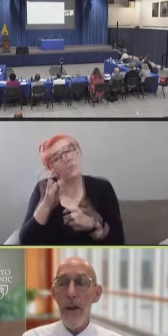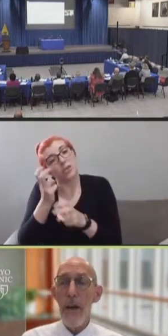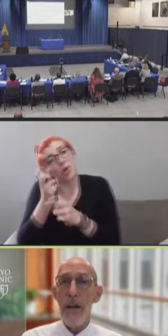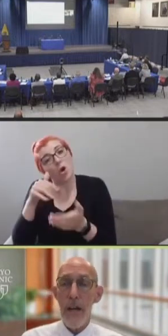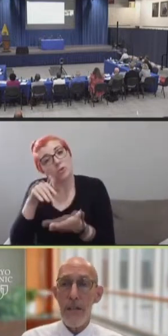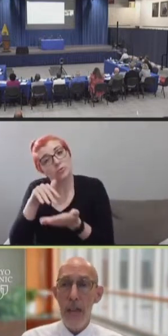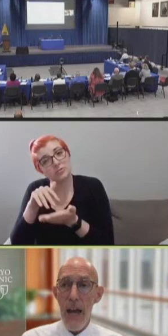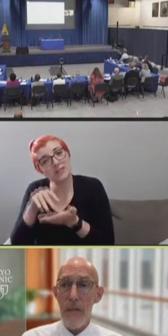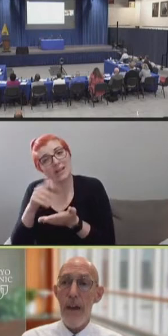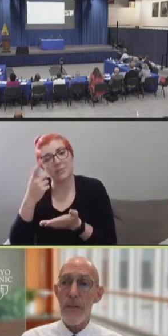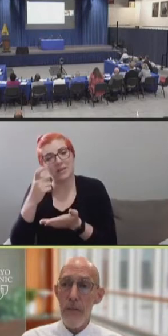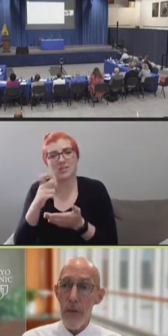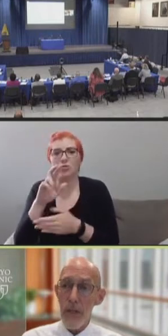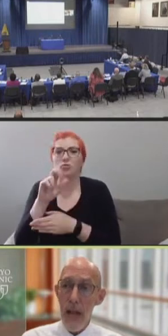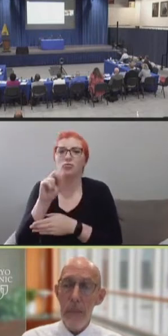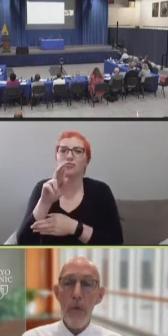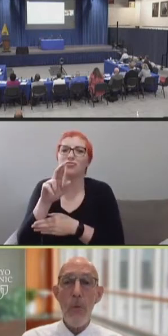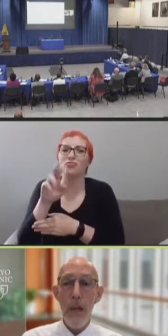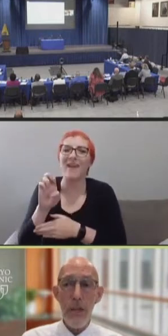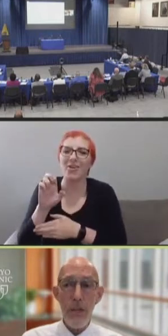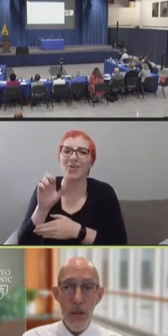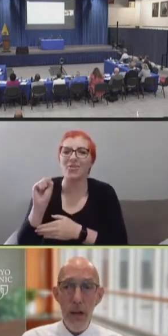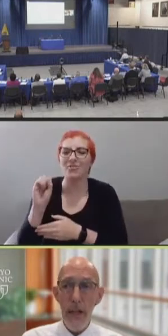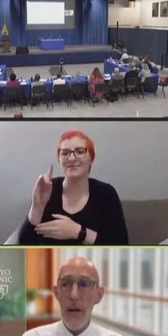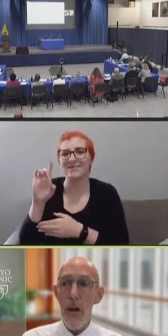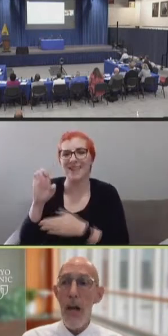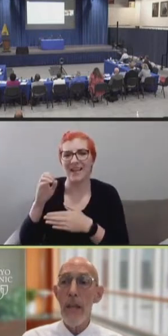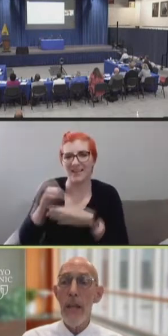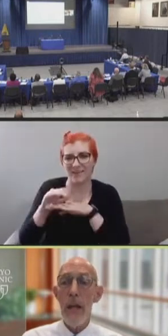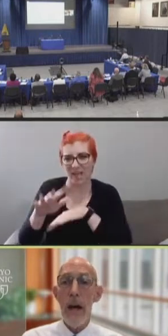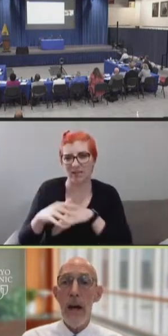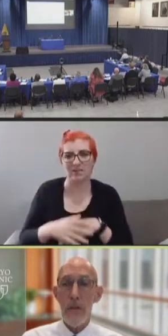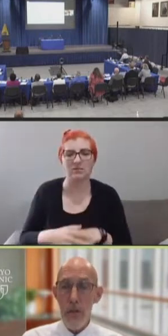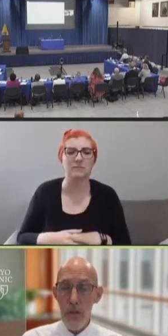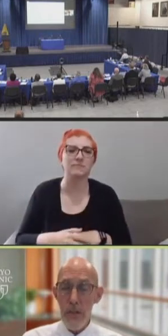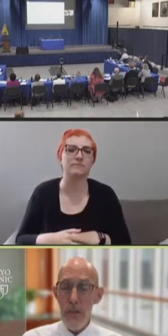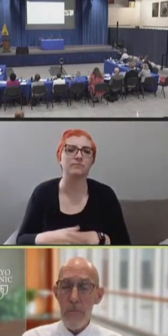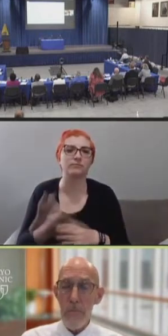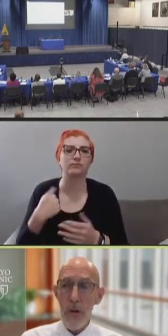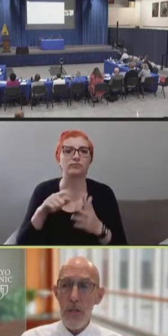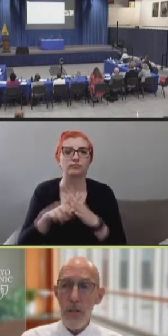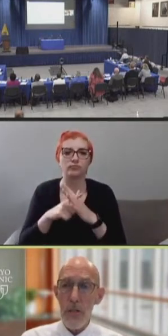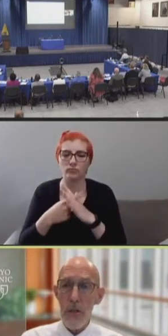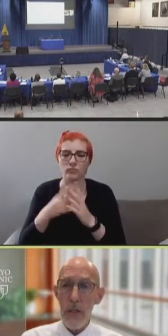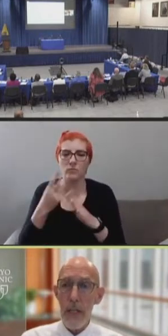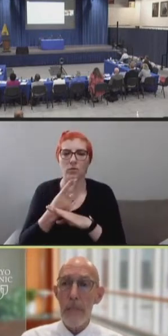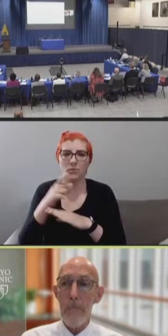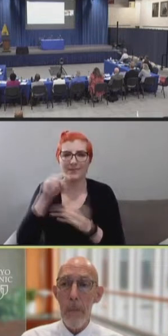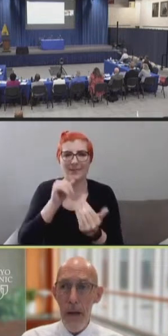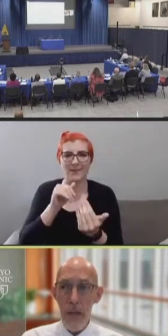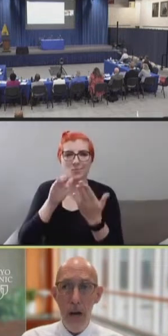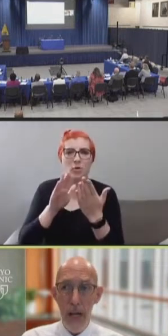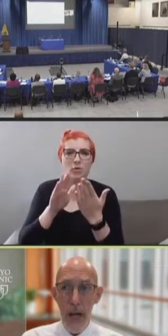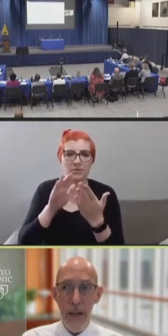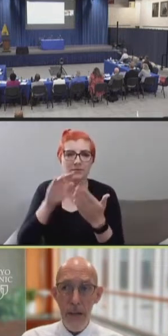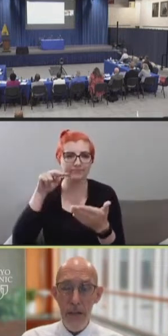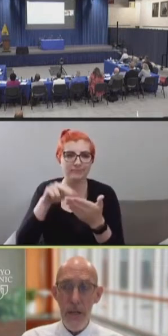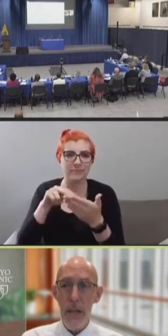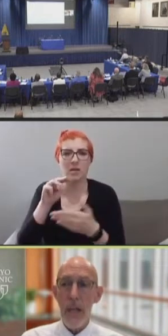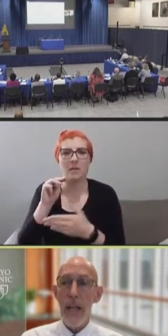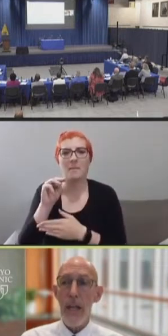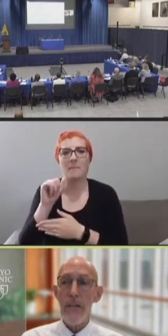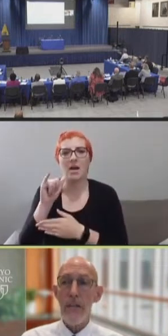rare side effects. For example, we are starting on using these approaches to looking at